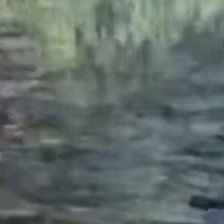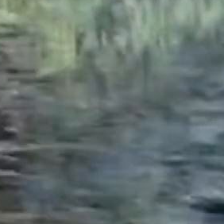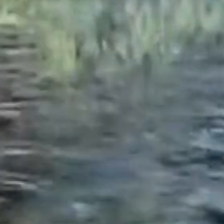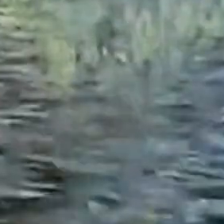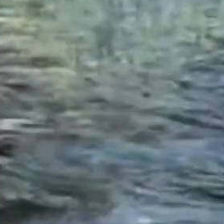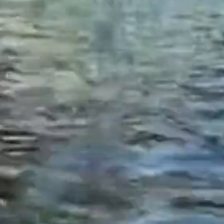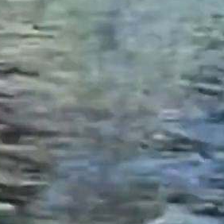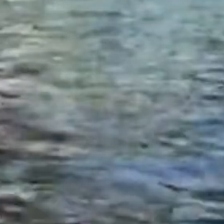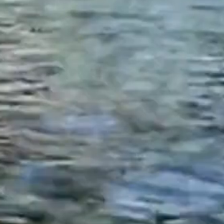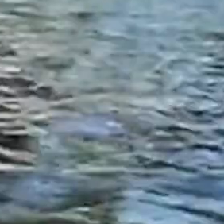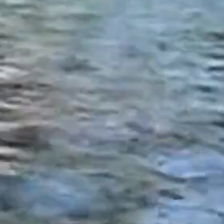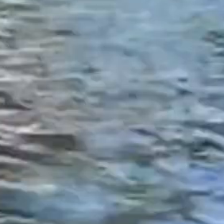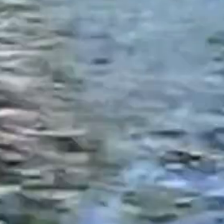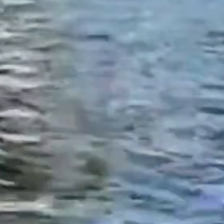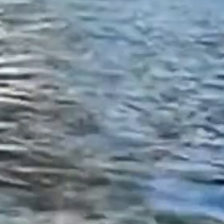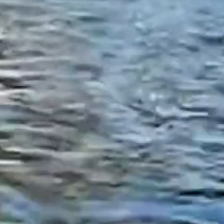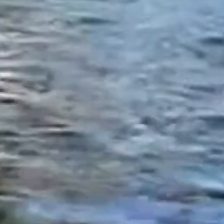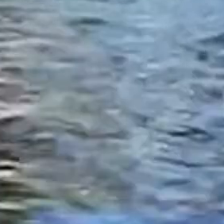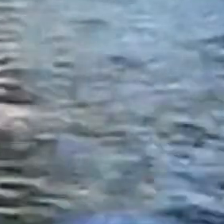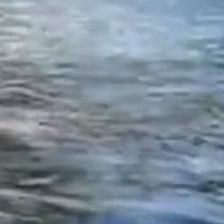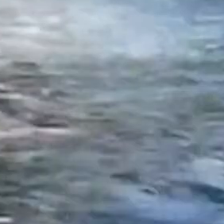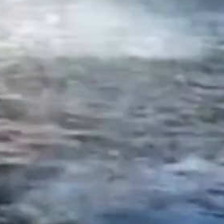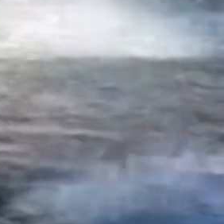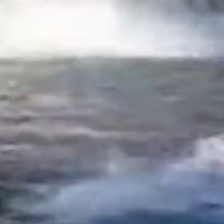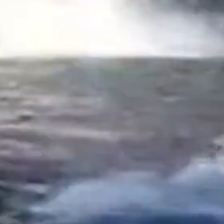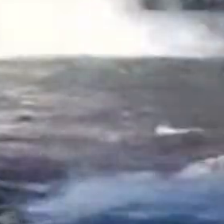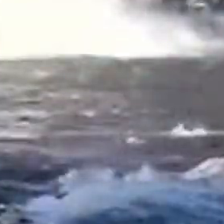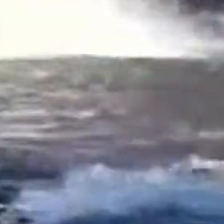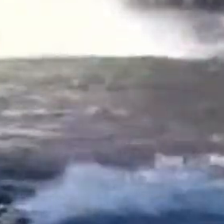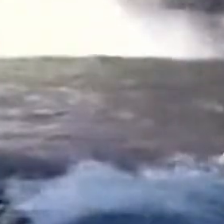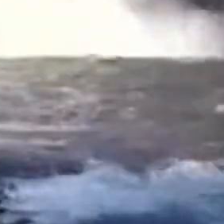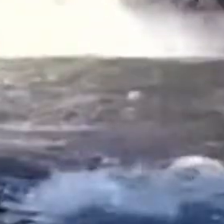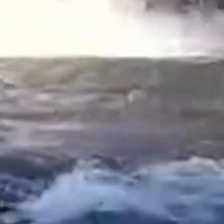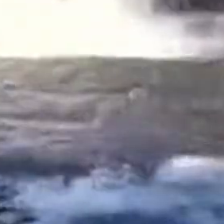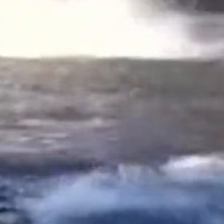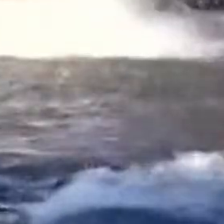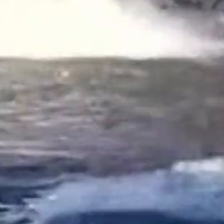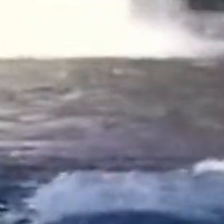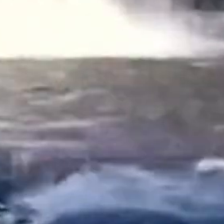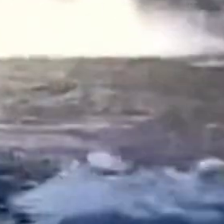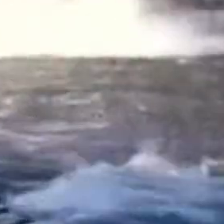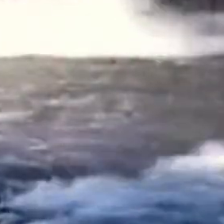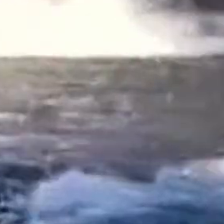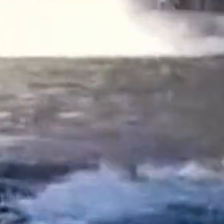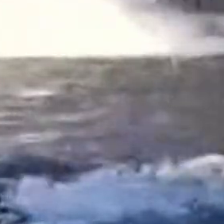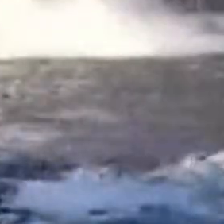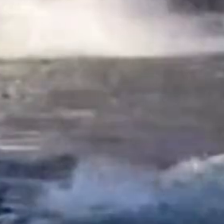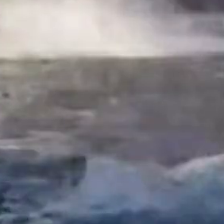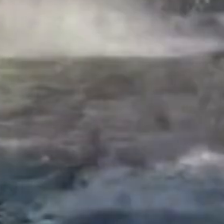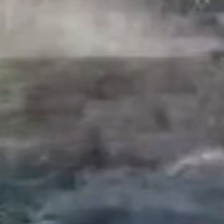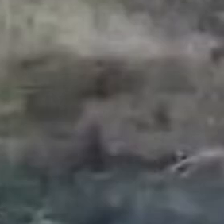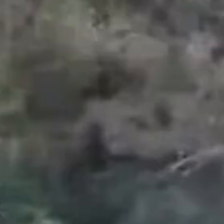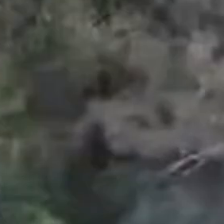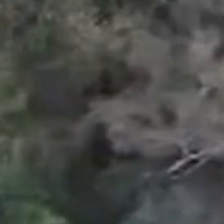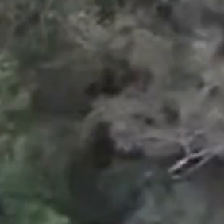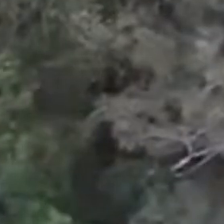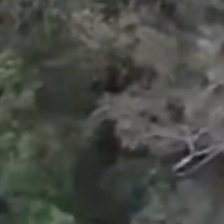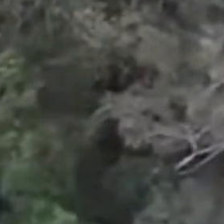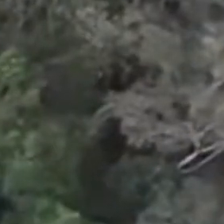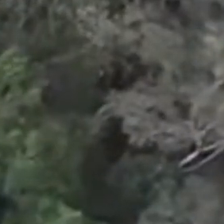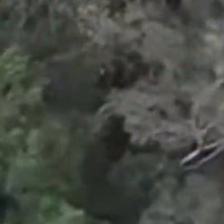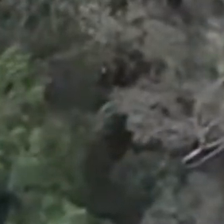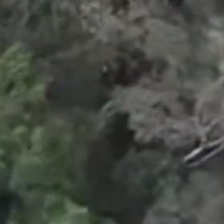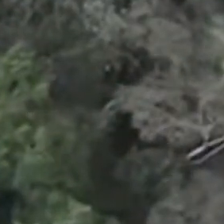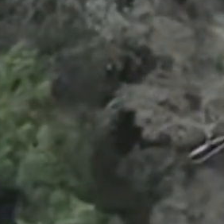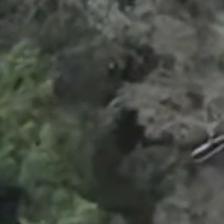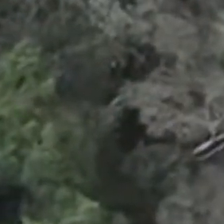child. Let nobody come and take our peace away. Let no one take what is